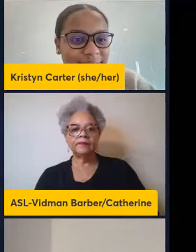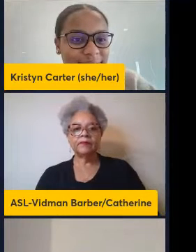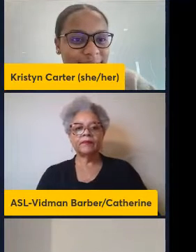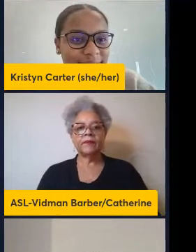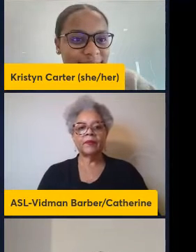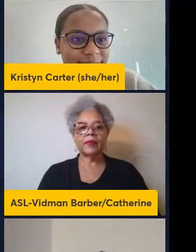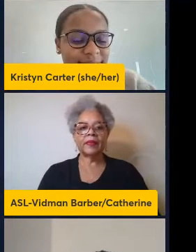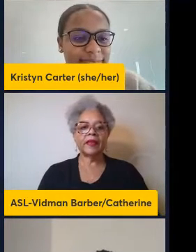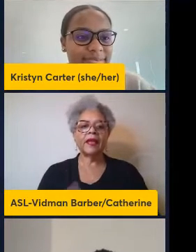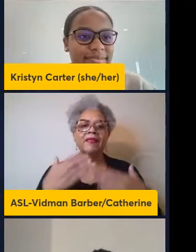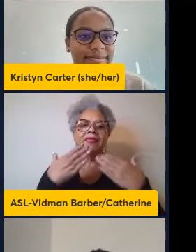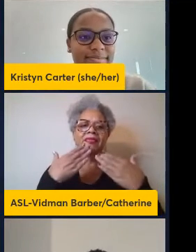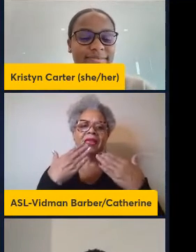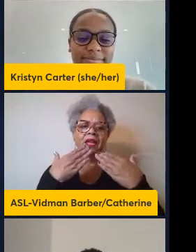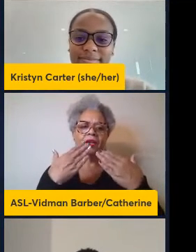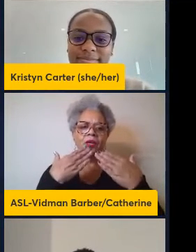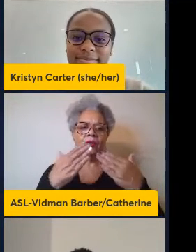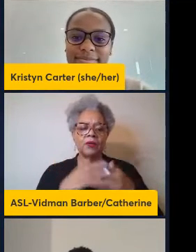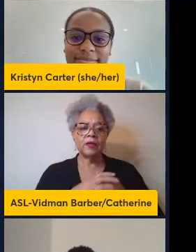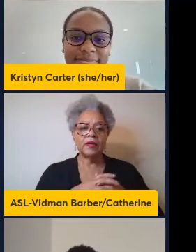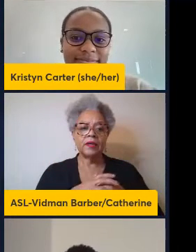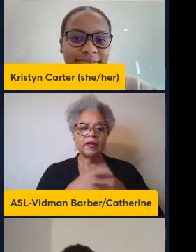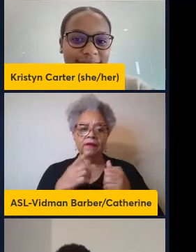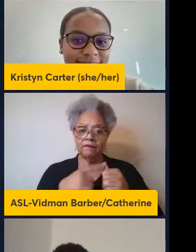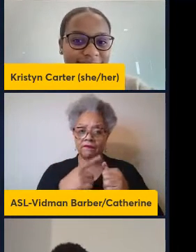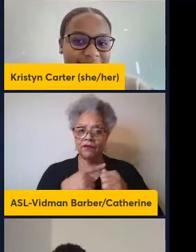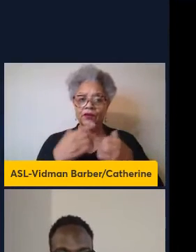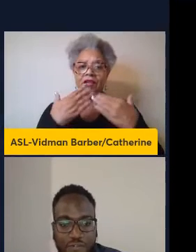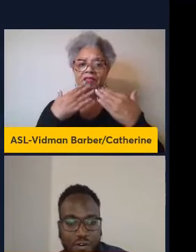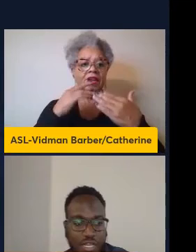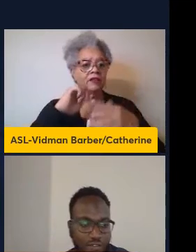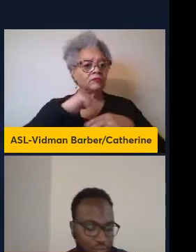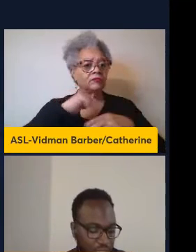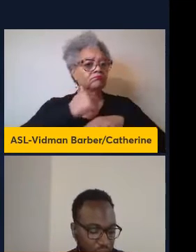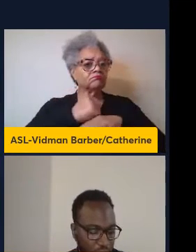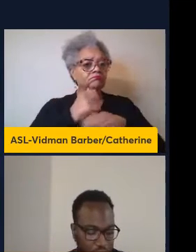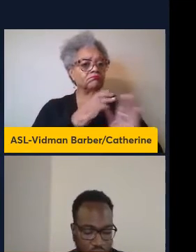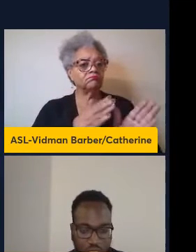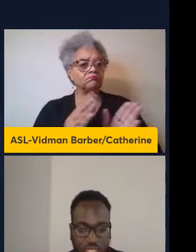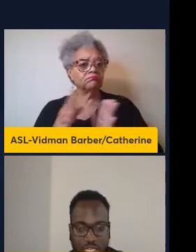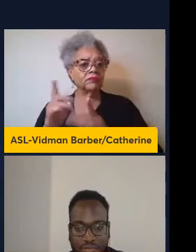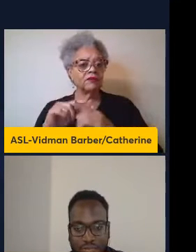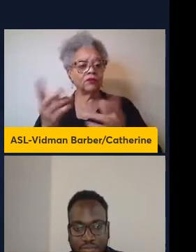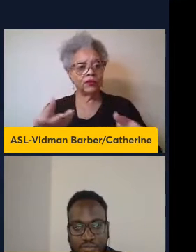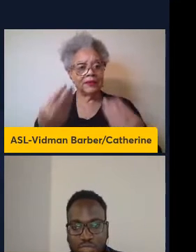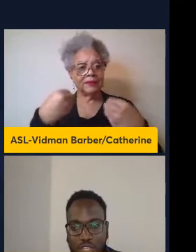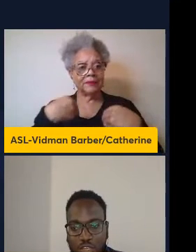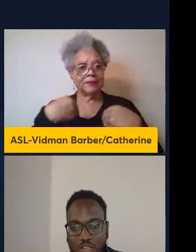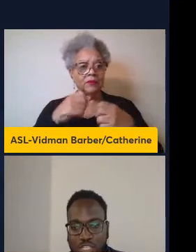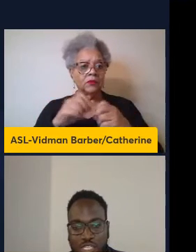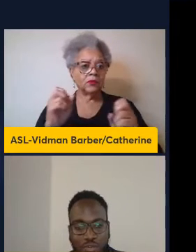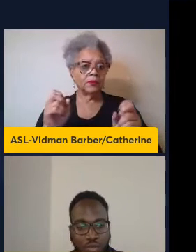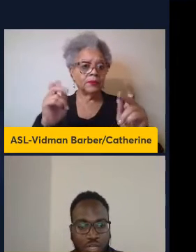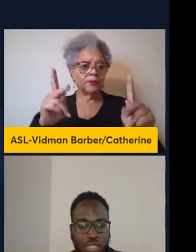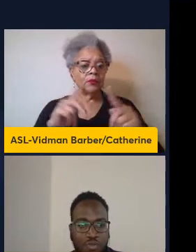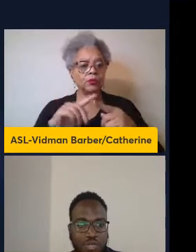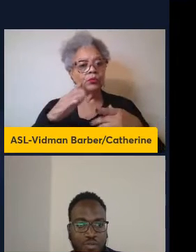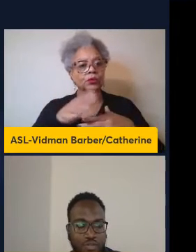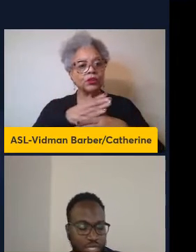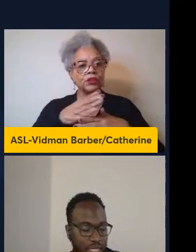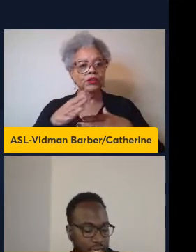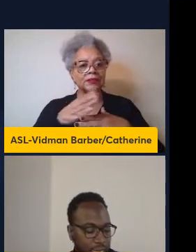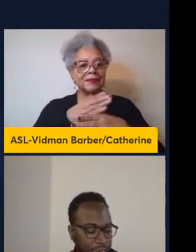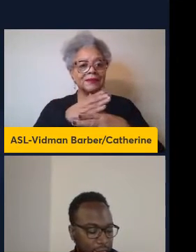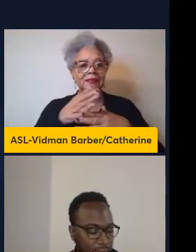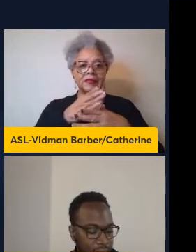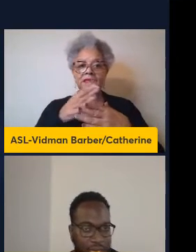And I'd like to first thank the organizers for giving me the opportunity to share some of the work that we're